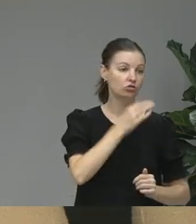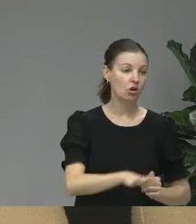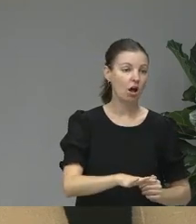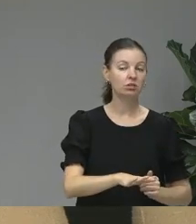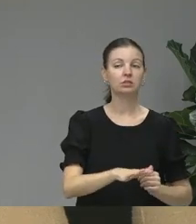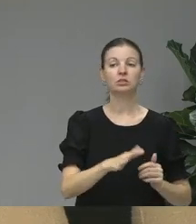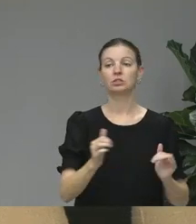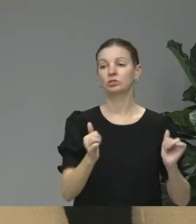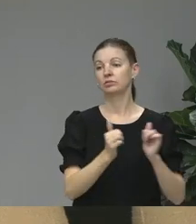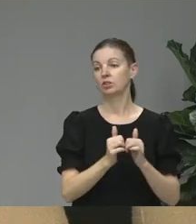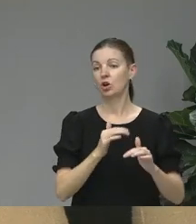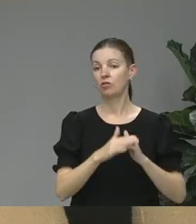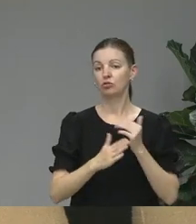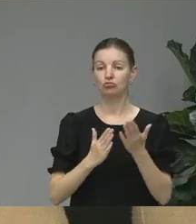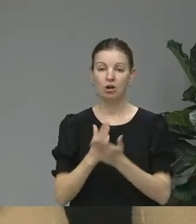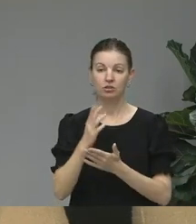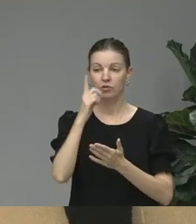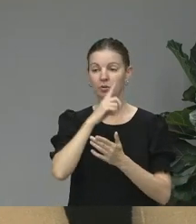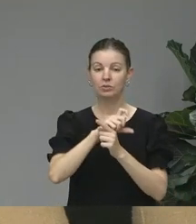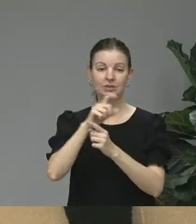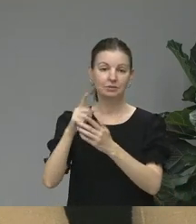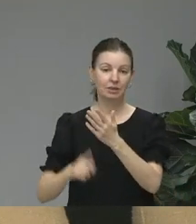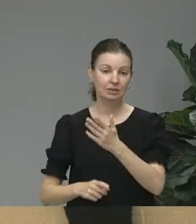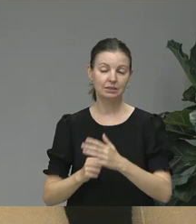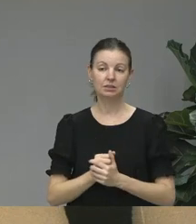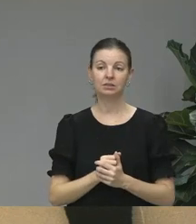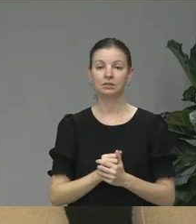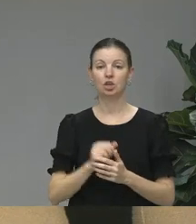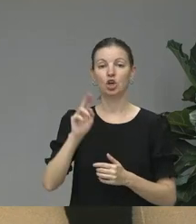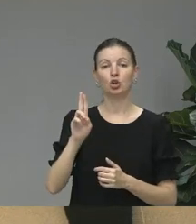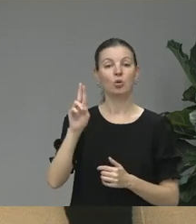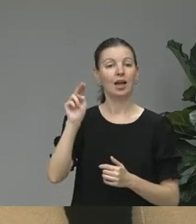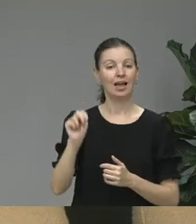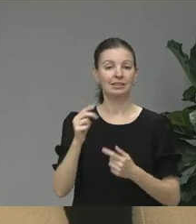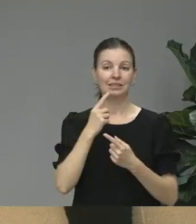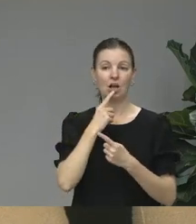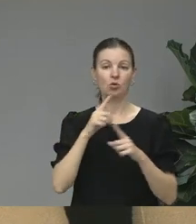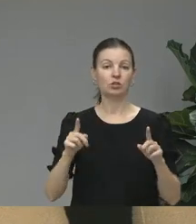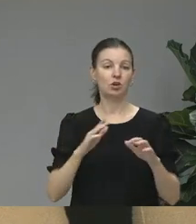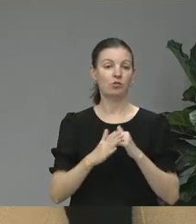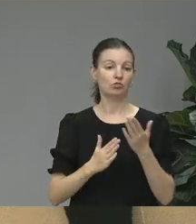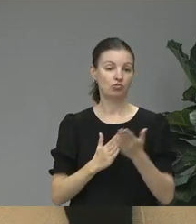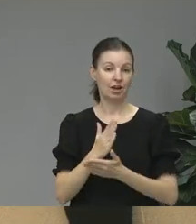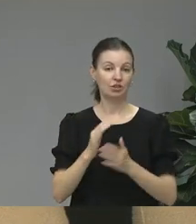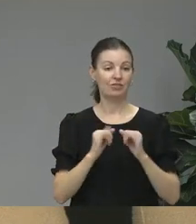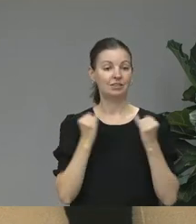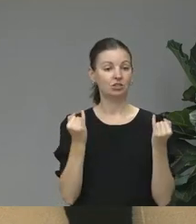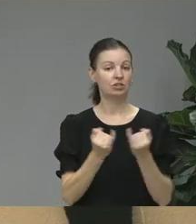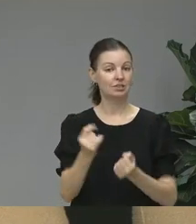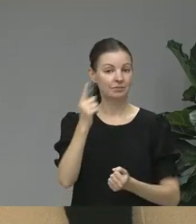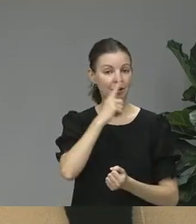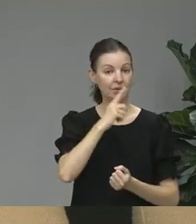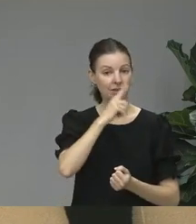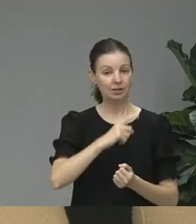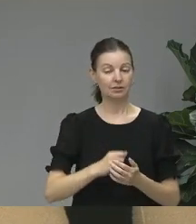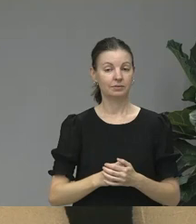Rights of Persons with Disabilities, and the United Nations Declaration on the Rights of Indigenous Peoples.